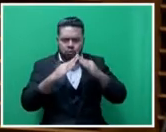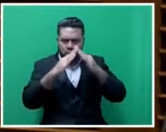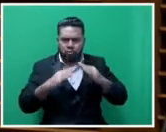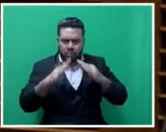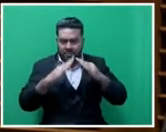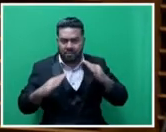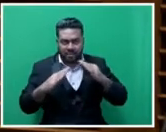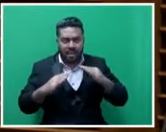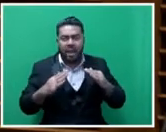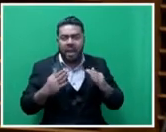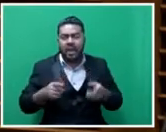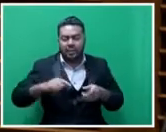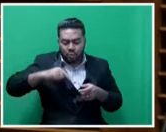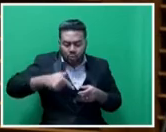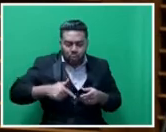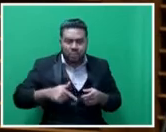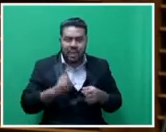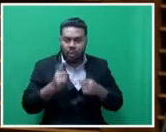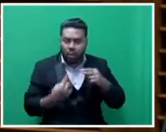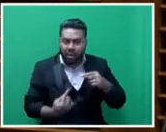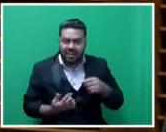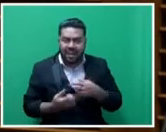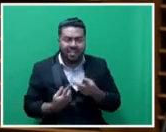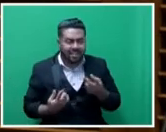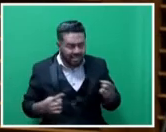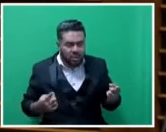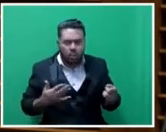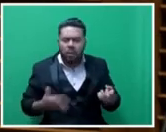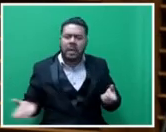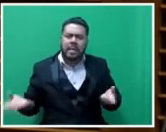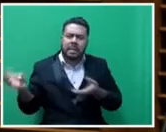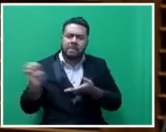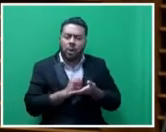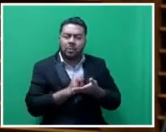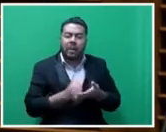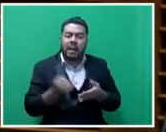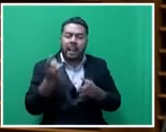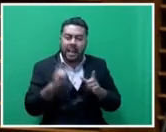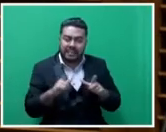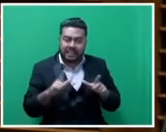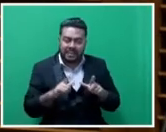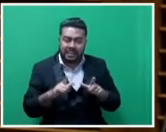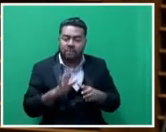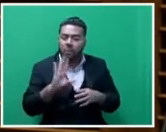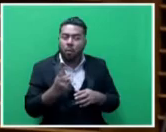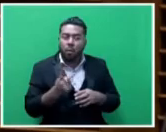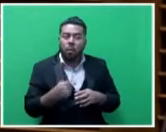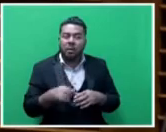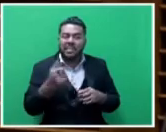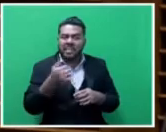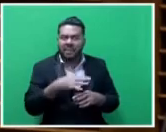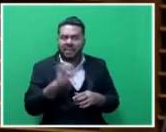screws, and over the past 3 years we've actually issued 80 import licenses for cyclonic screws and 605